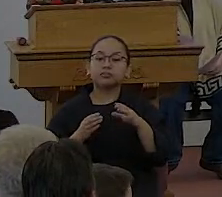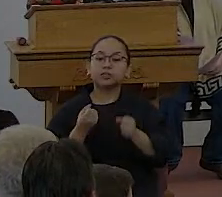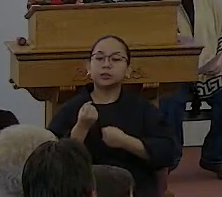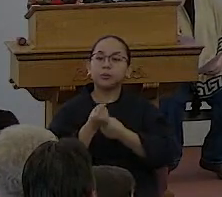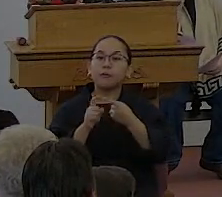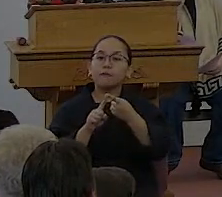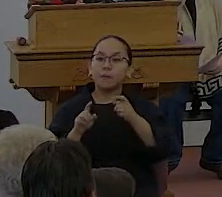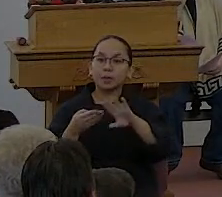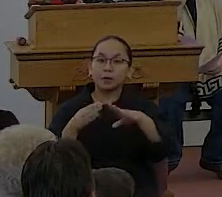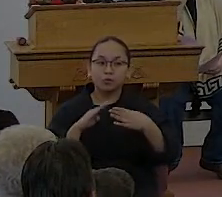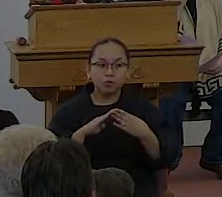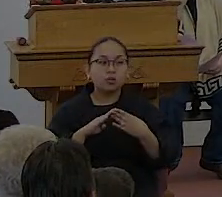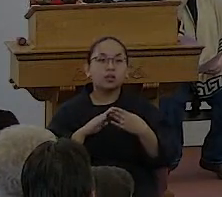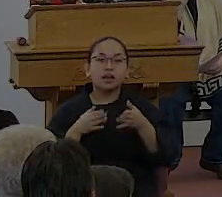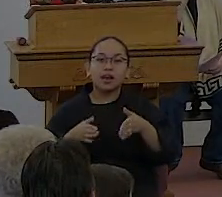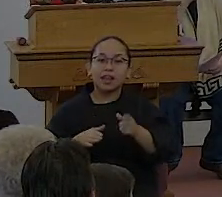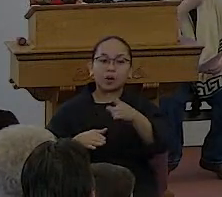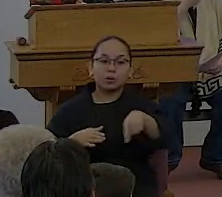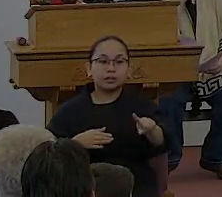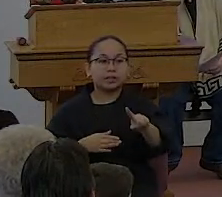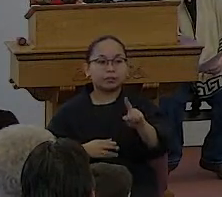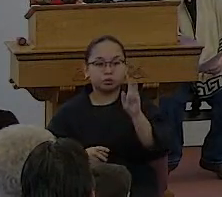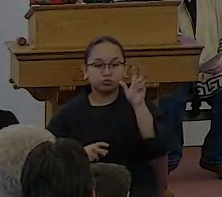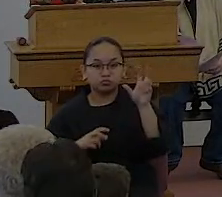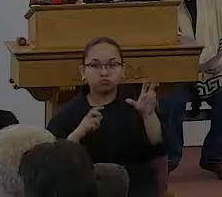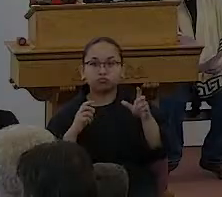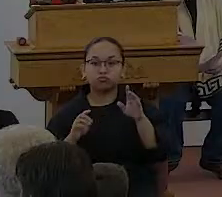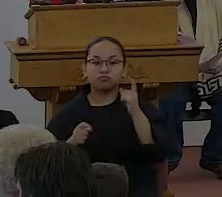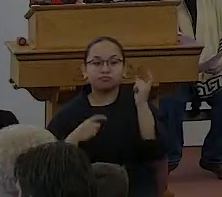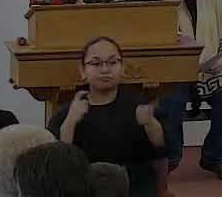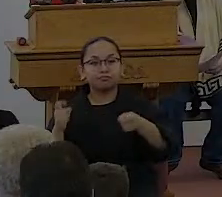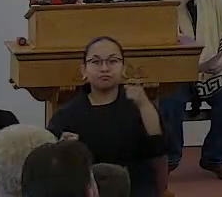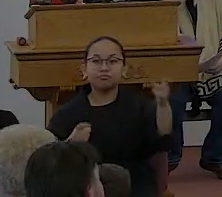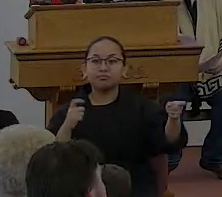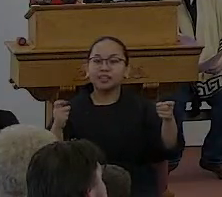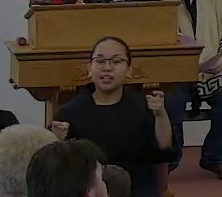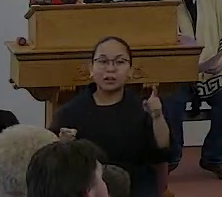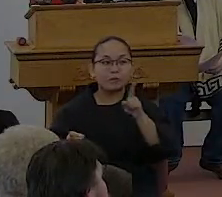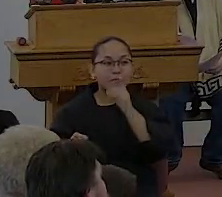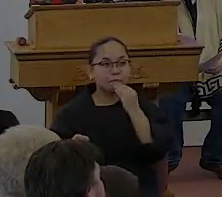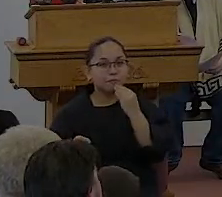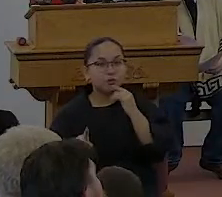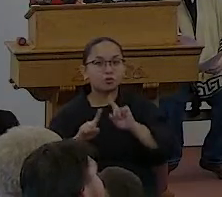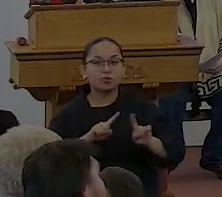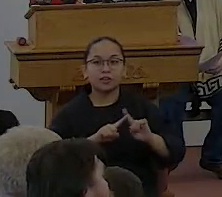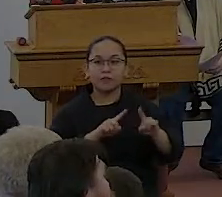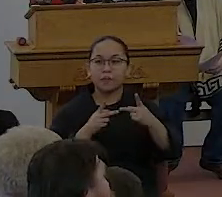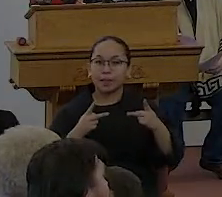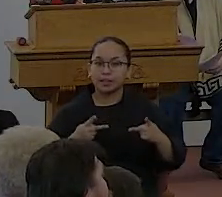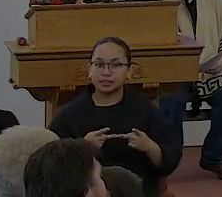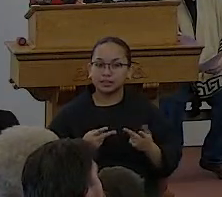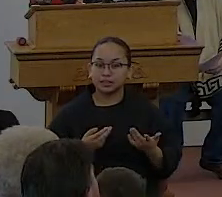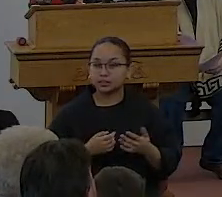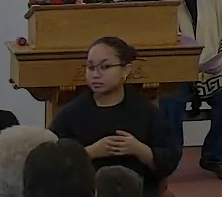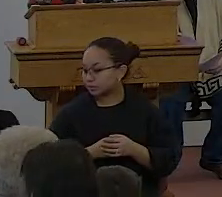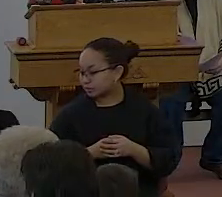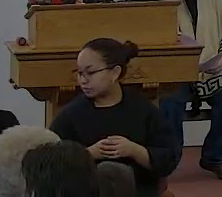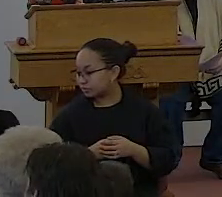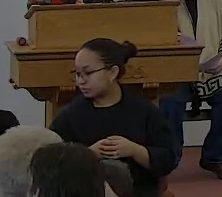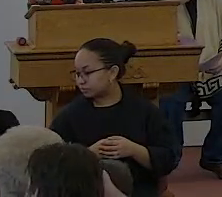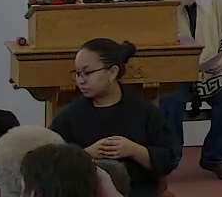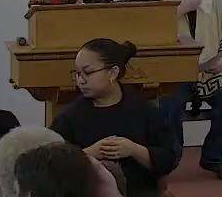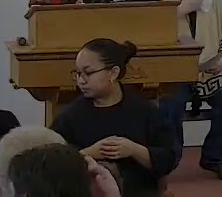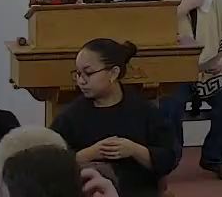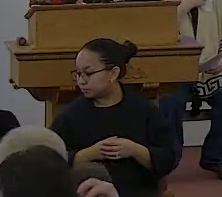food pantries, foster homes, low-income daycare centers, shelters, and senior housing sites across